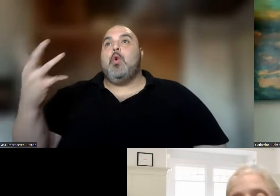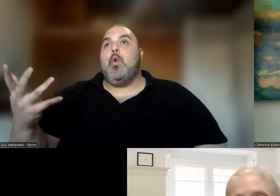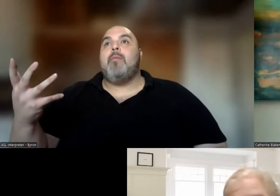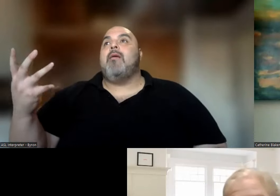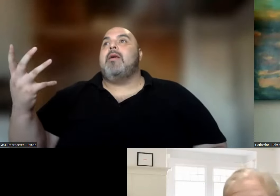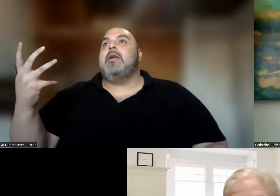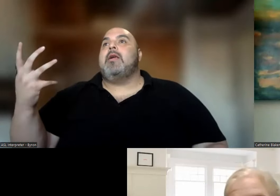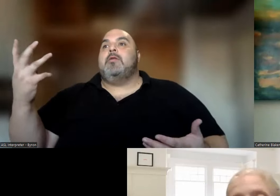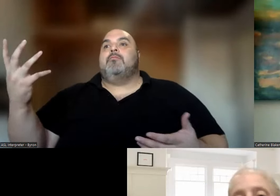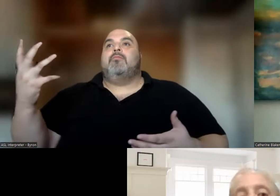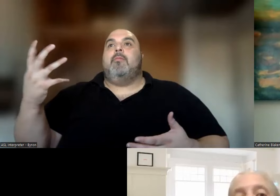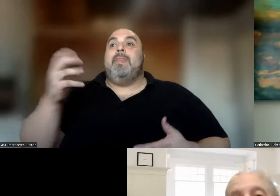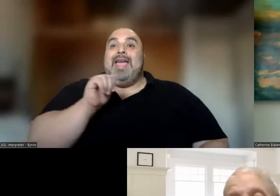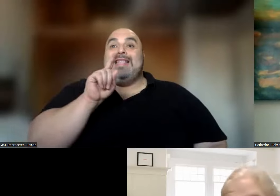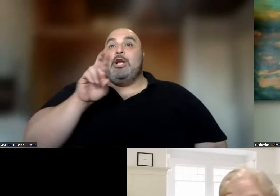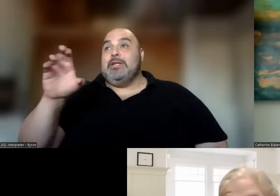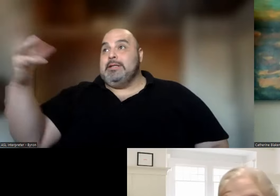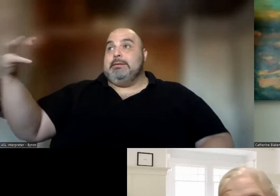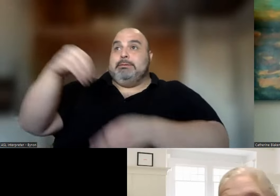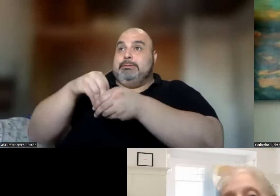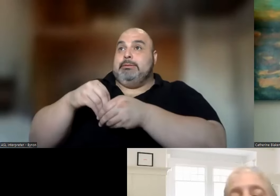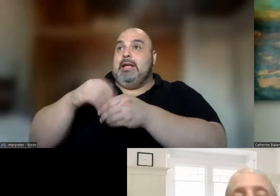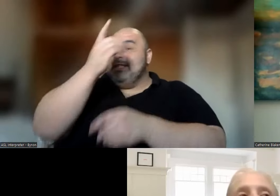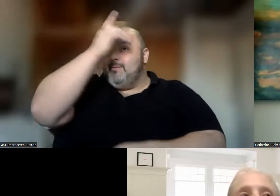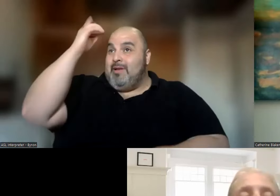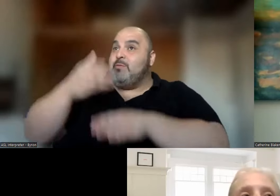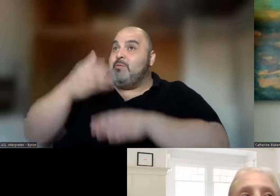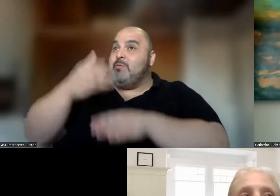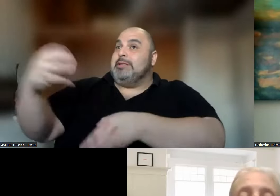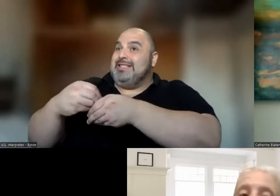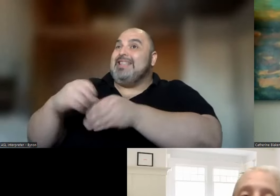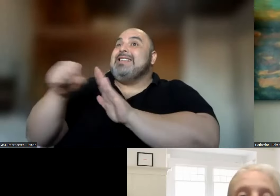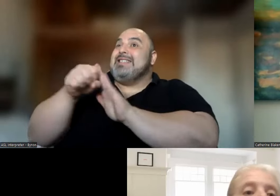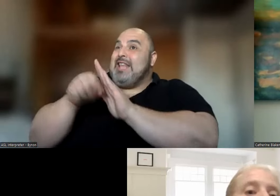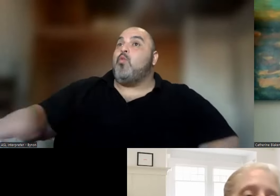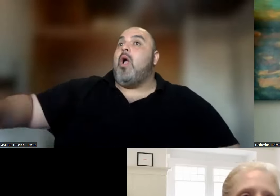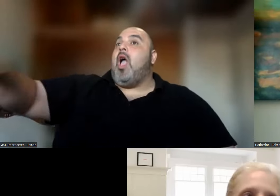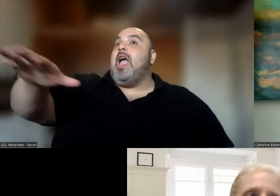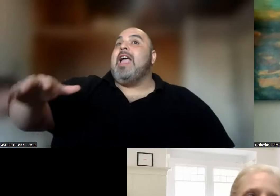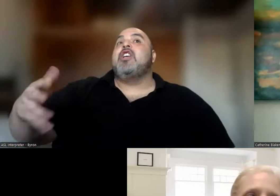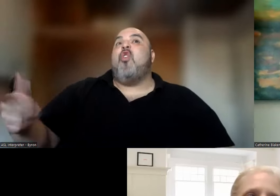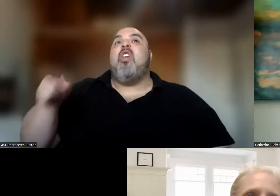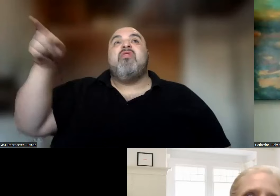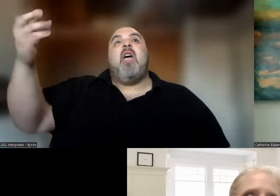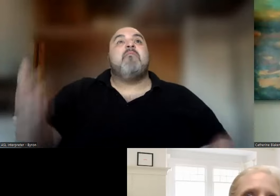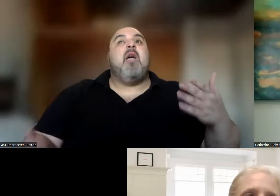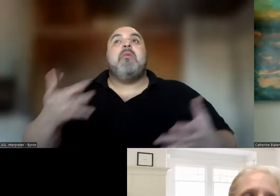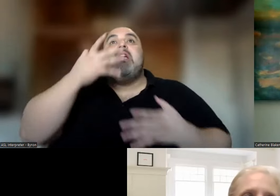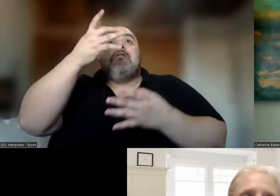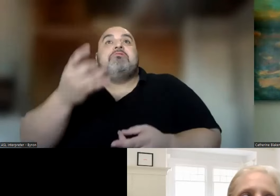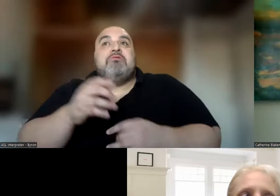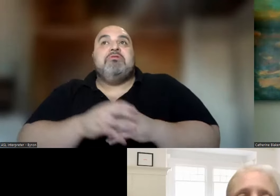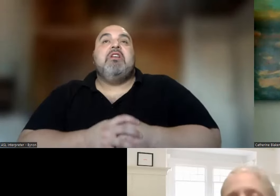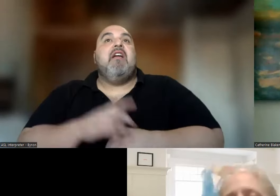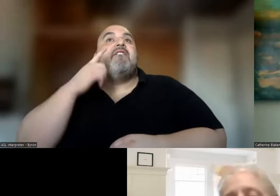specialists in their ADRCs, they've done it statewide now. So that might be kind of interesting for us to think about